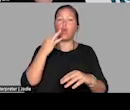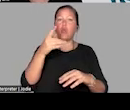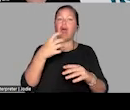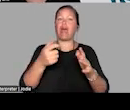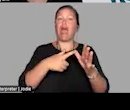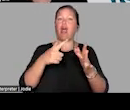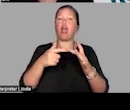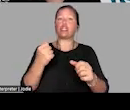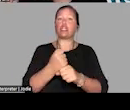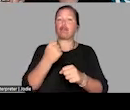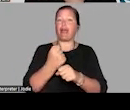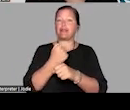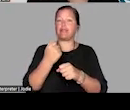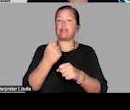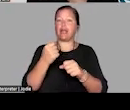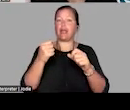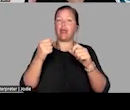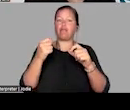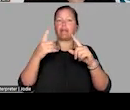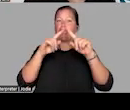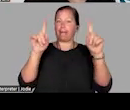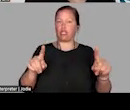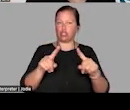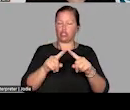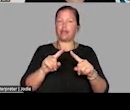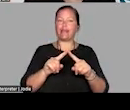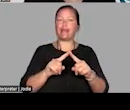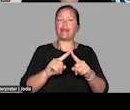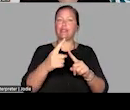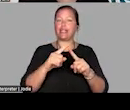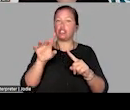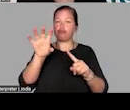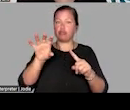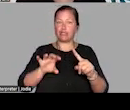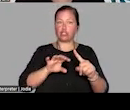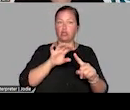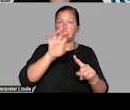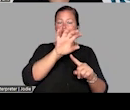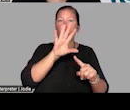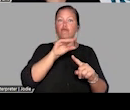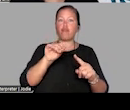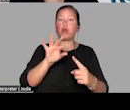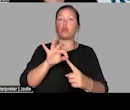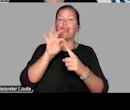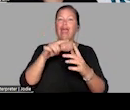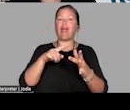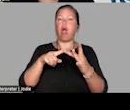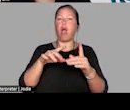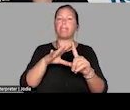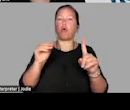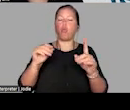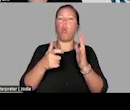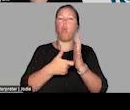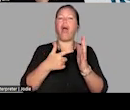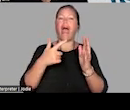piece of image, each colored region is actually from a unique AI model or AI provider.